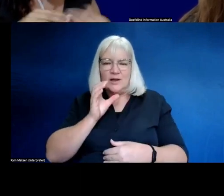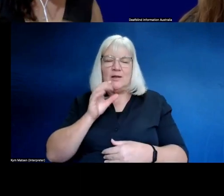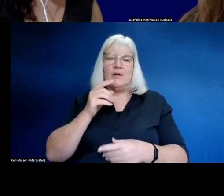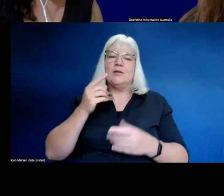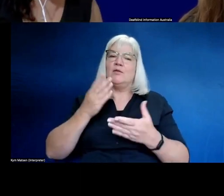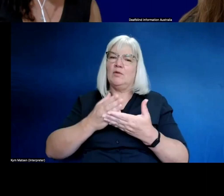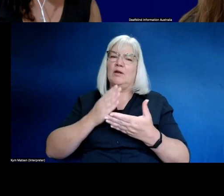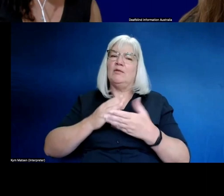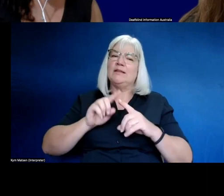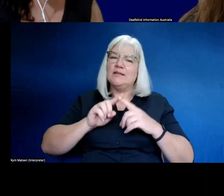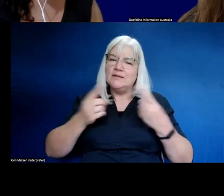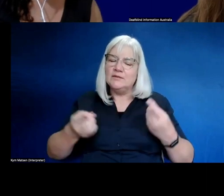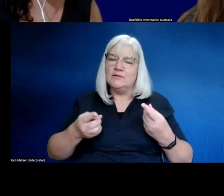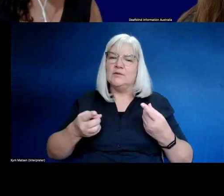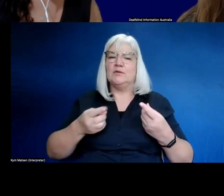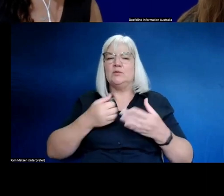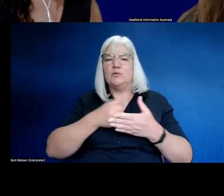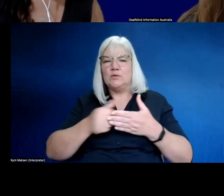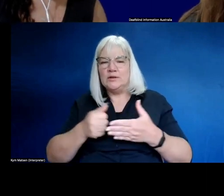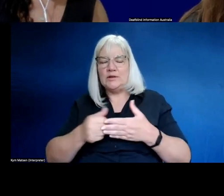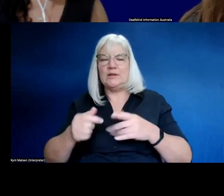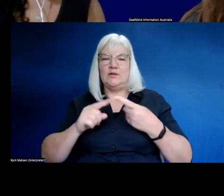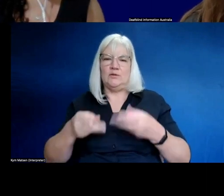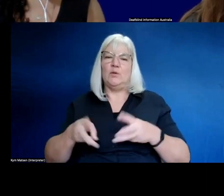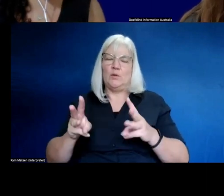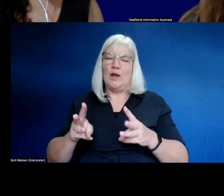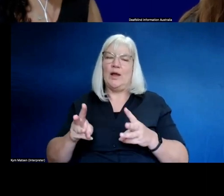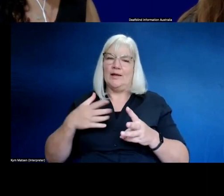than has happened before as well.